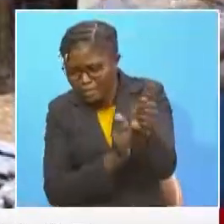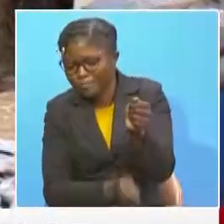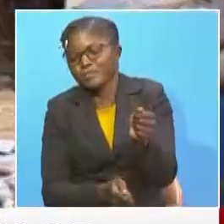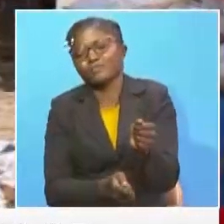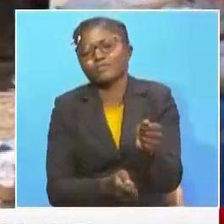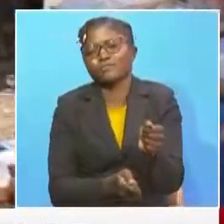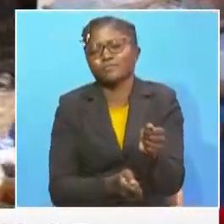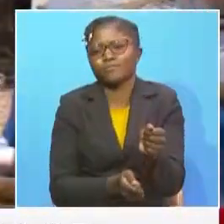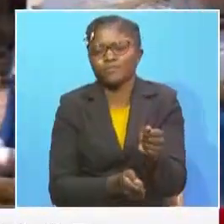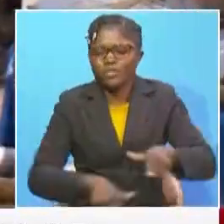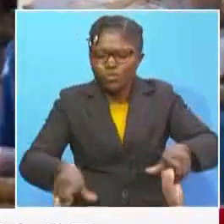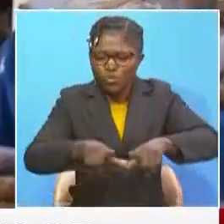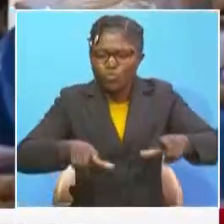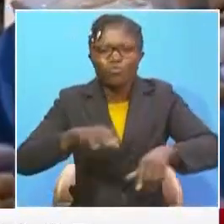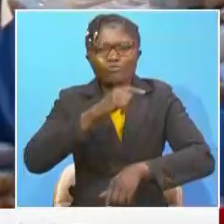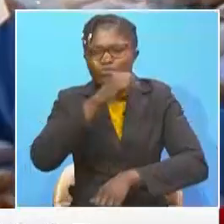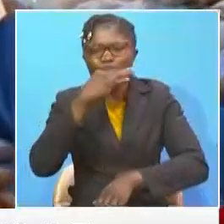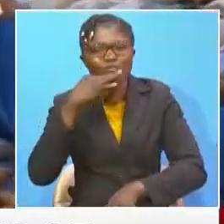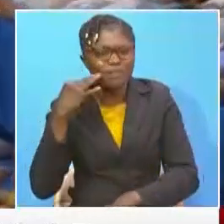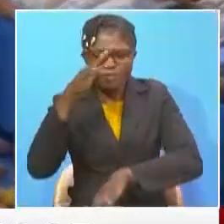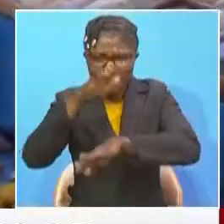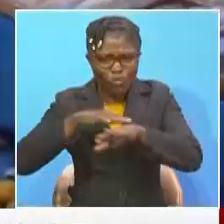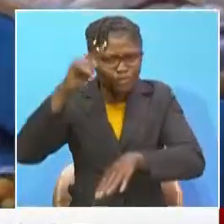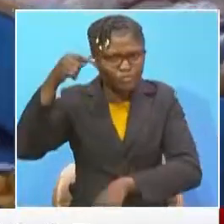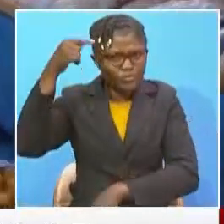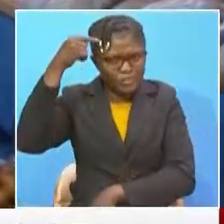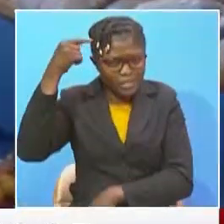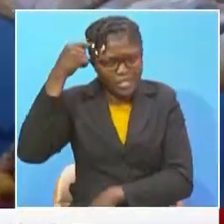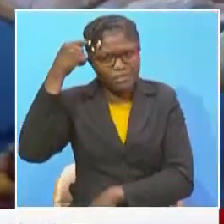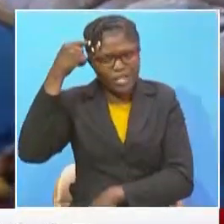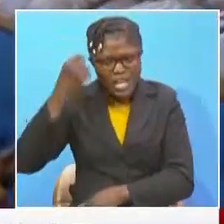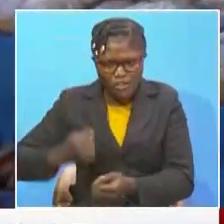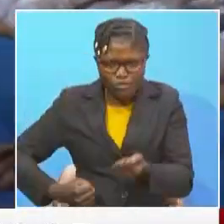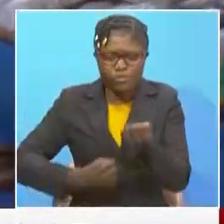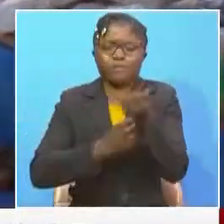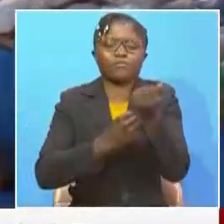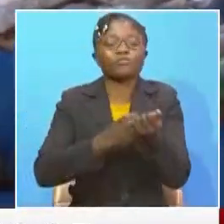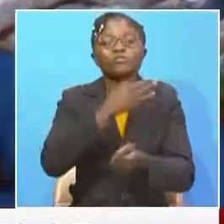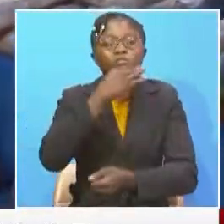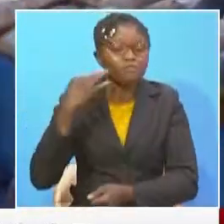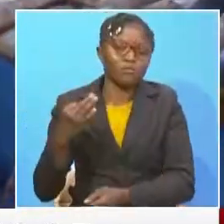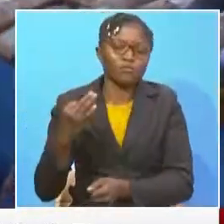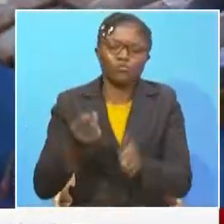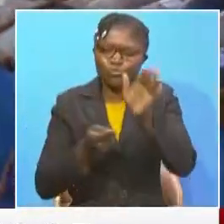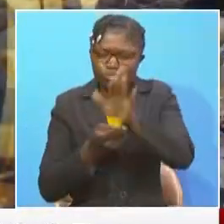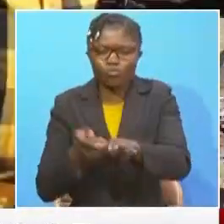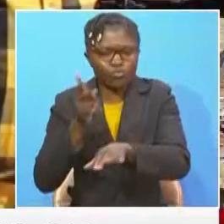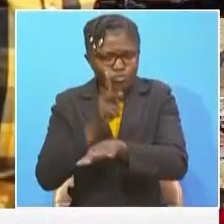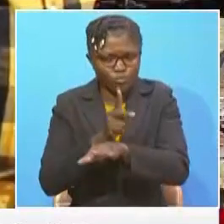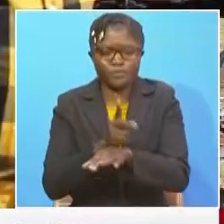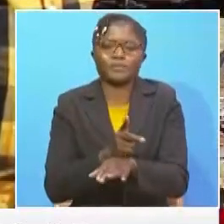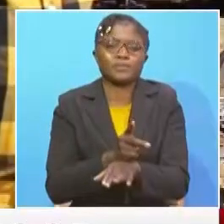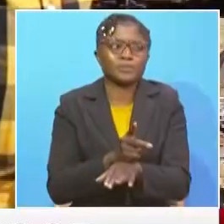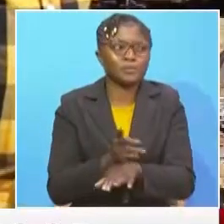Meanwhile, local farmer Kefas Banda called on the government to boost farming inputs in order to enhance productivity.